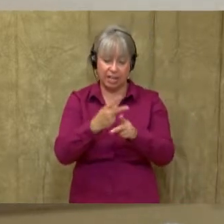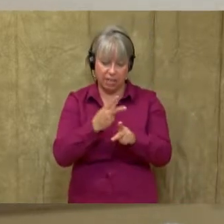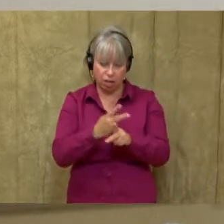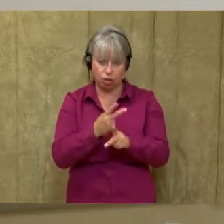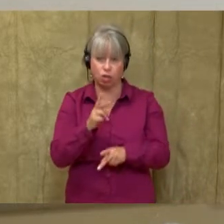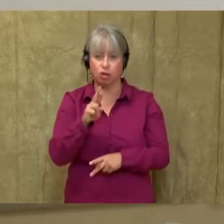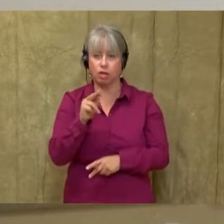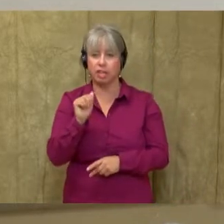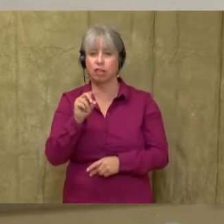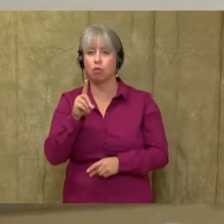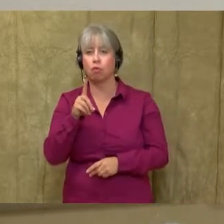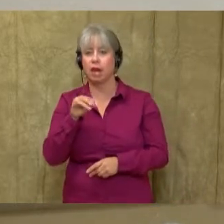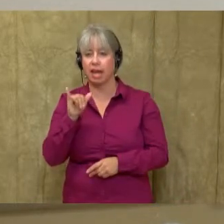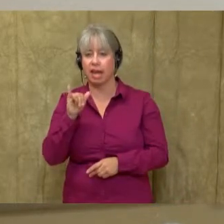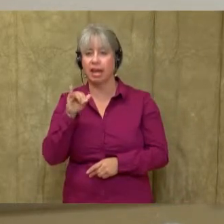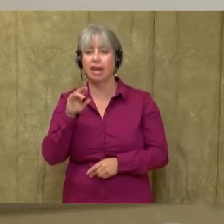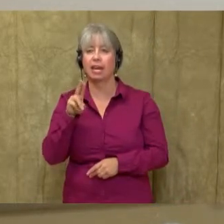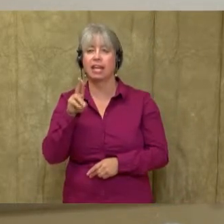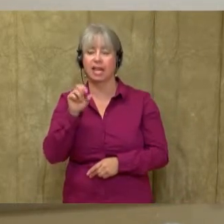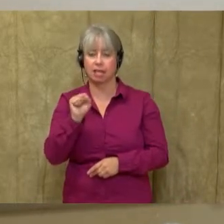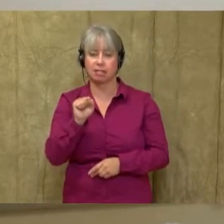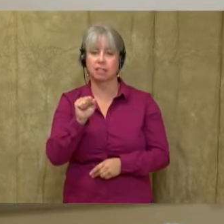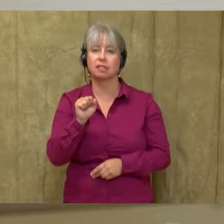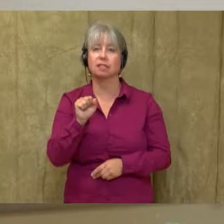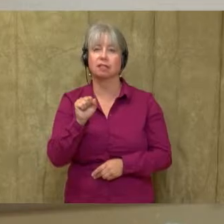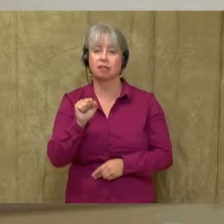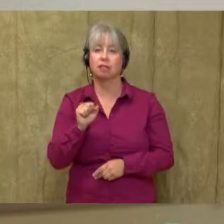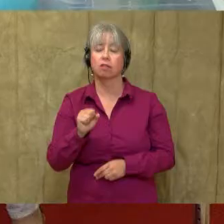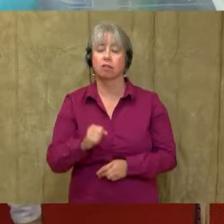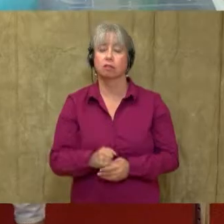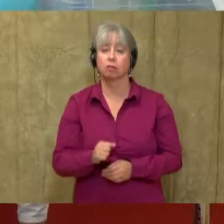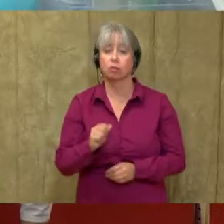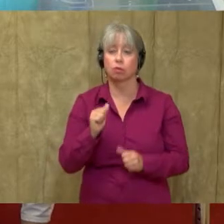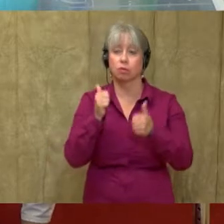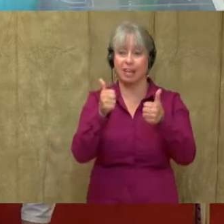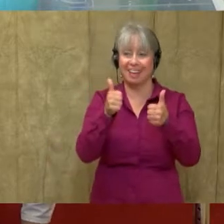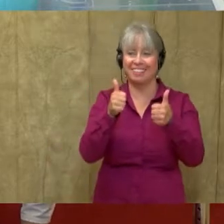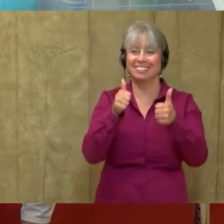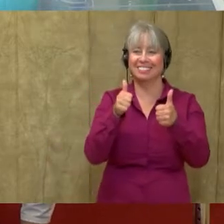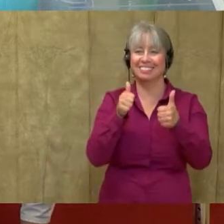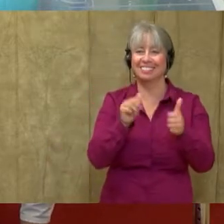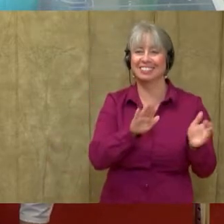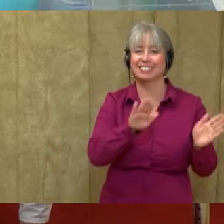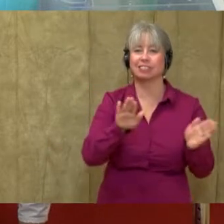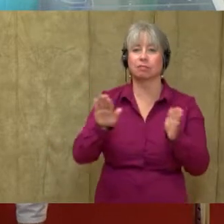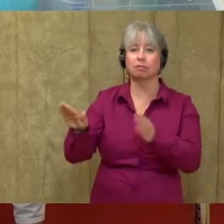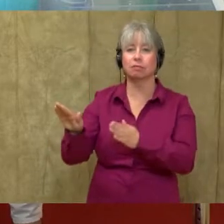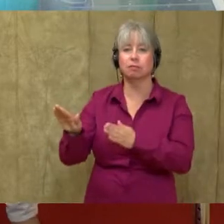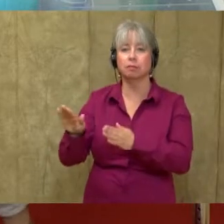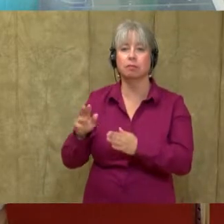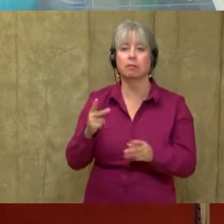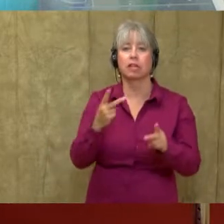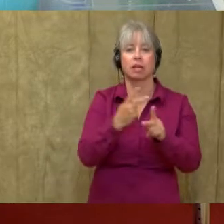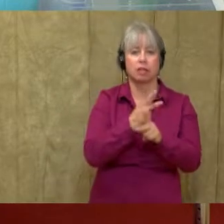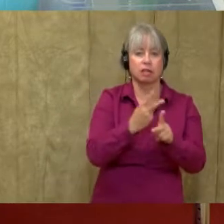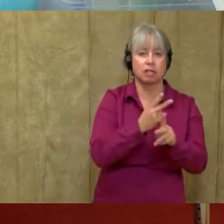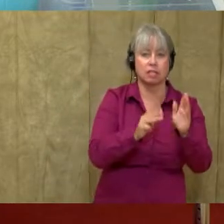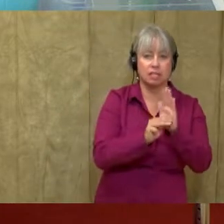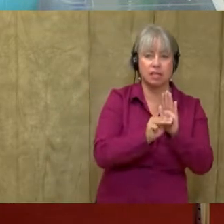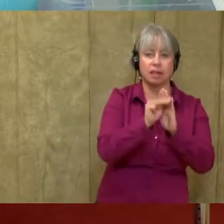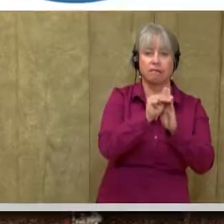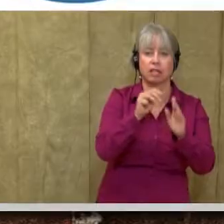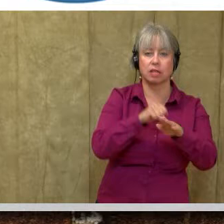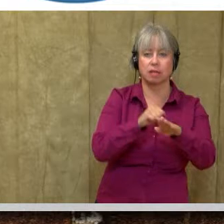Okay? Let's look at our next example. This example says, find the volume of a sphere and round to the